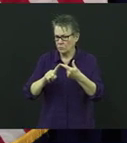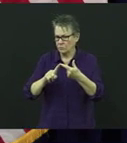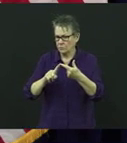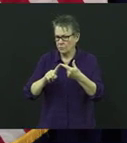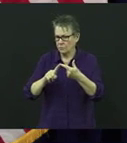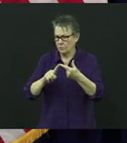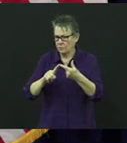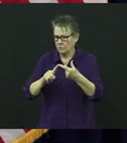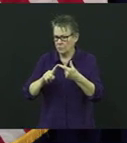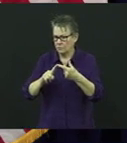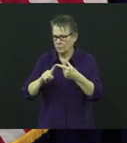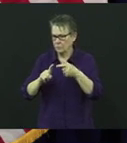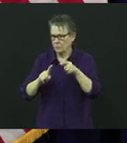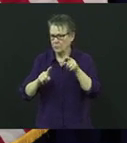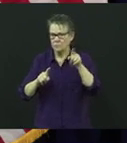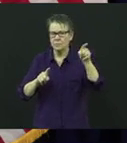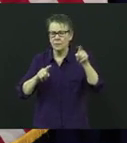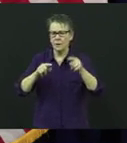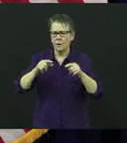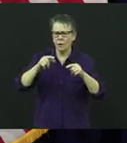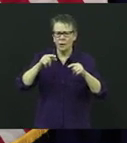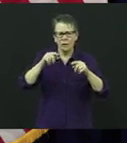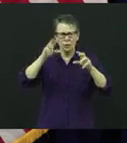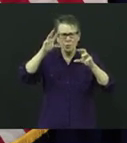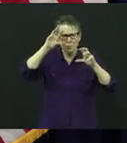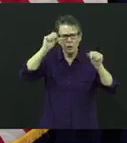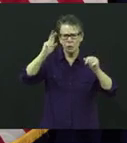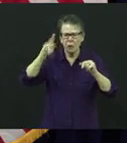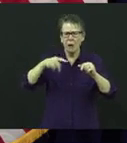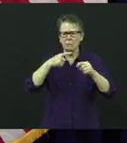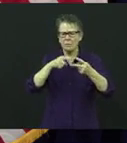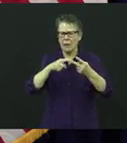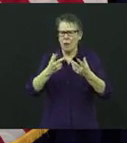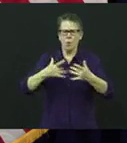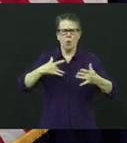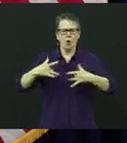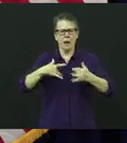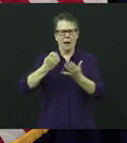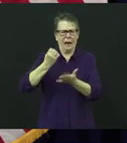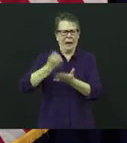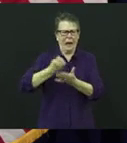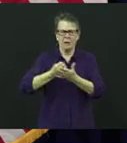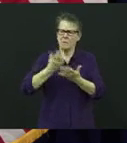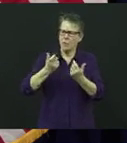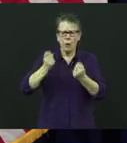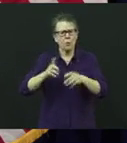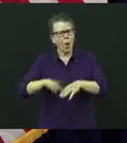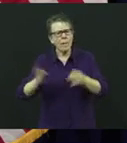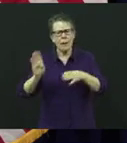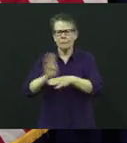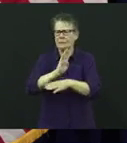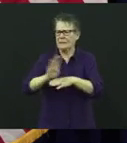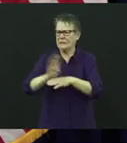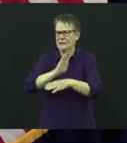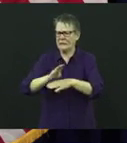anything to lift that? Meaning that's going on in the state. Could he cause businesses to be reopened here with federal